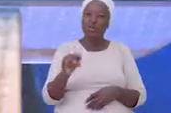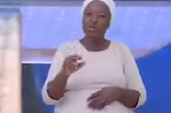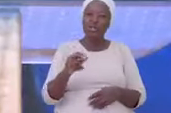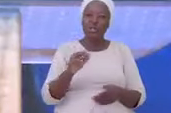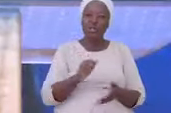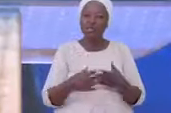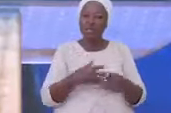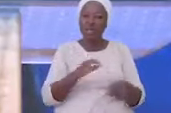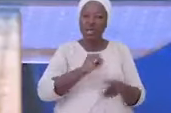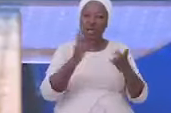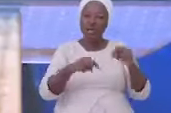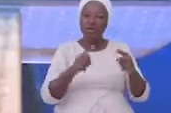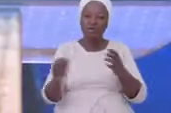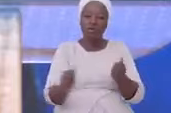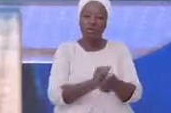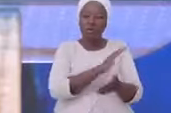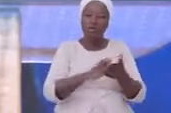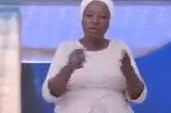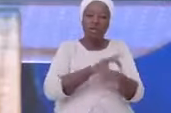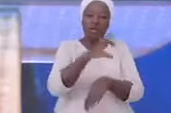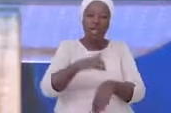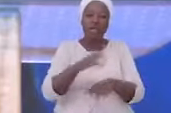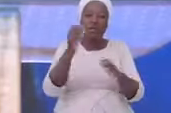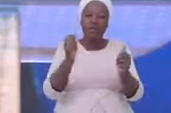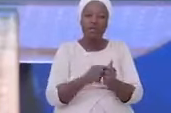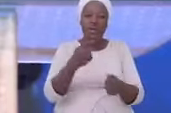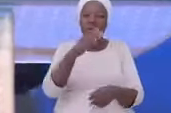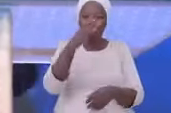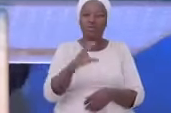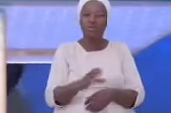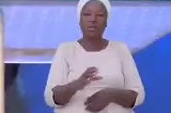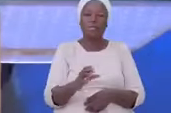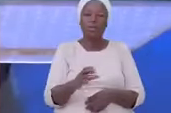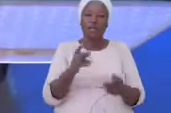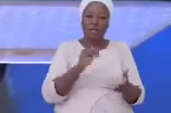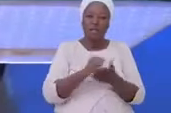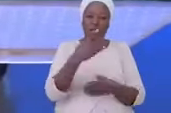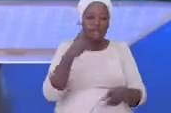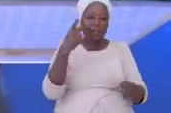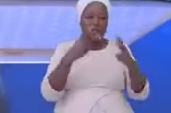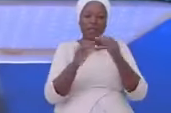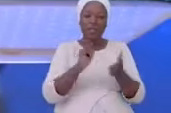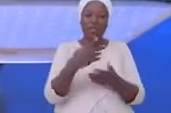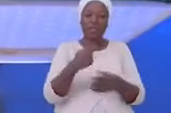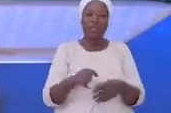earth with a curse. That's the prophecy the angel was referring to. He was to